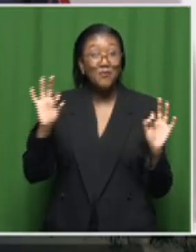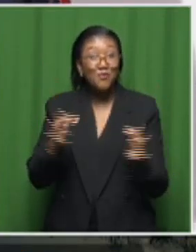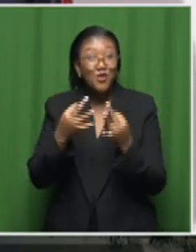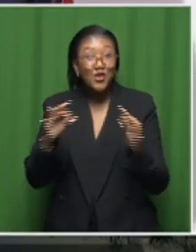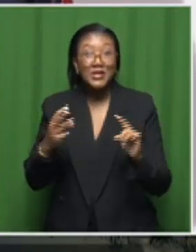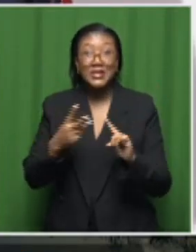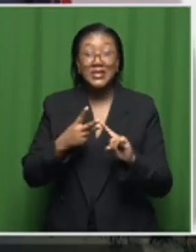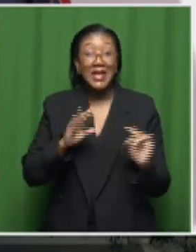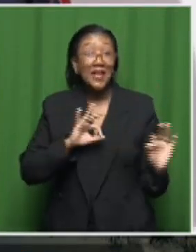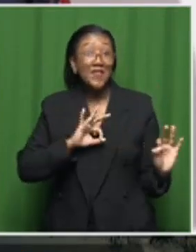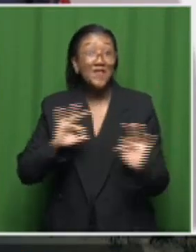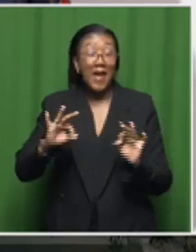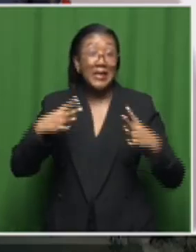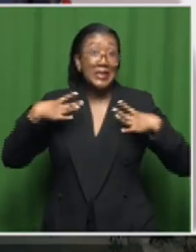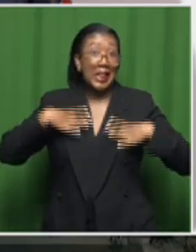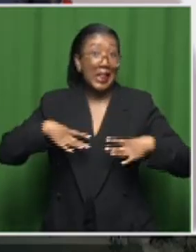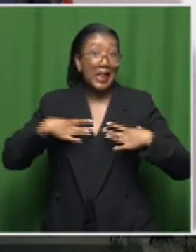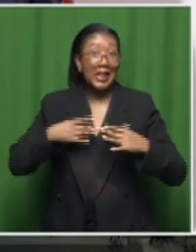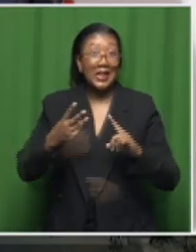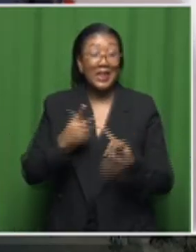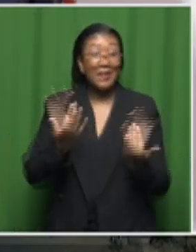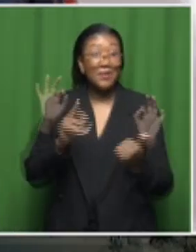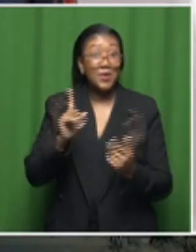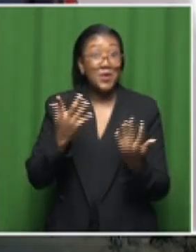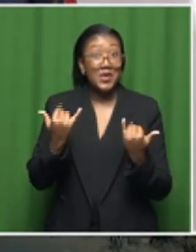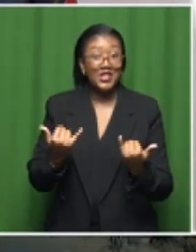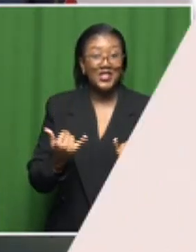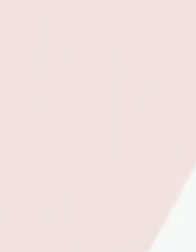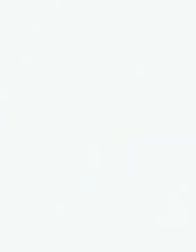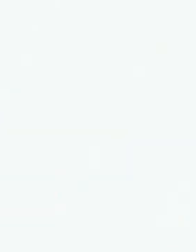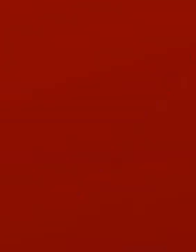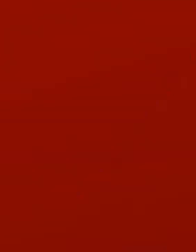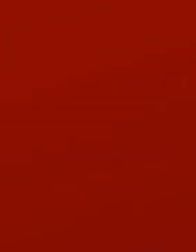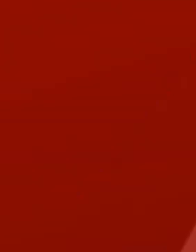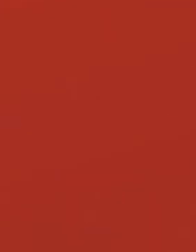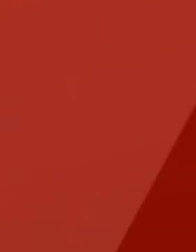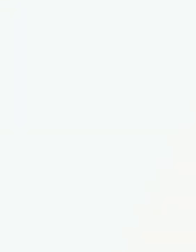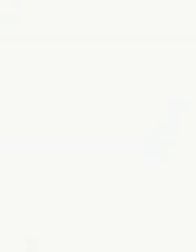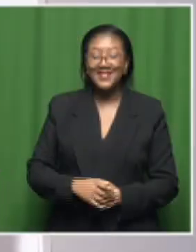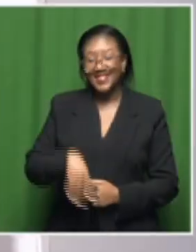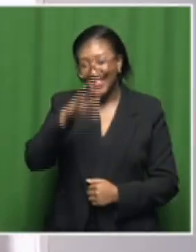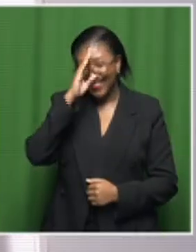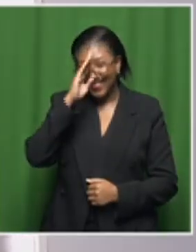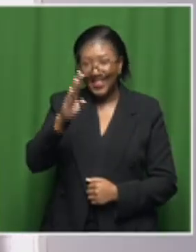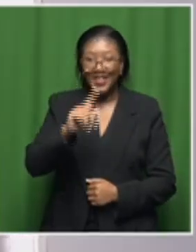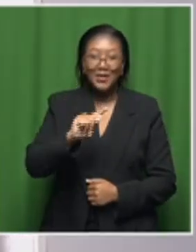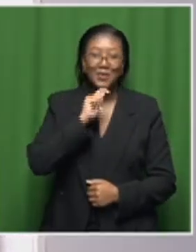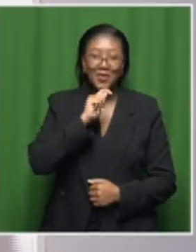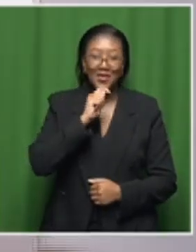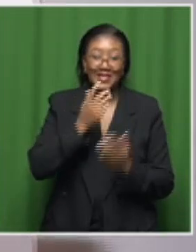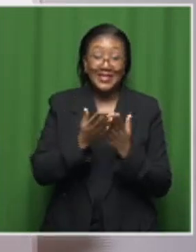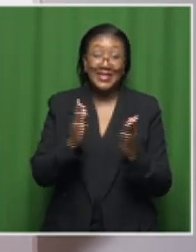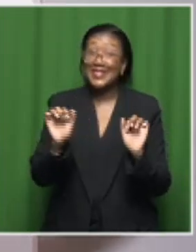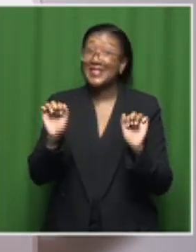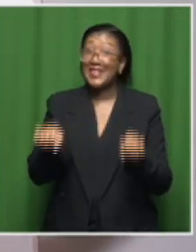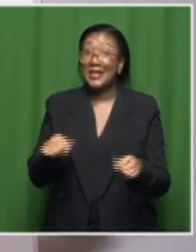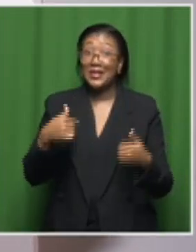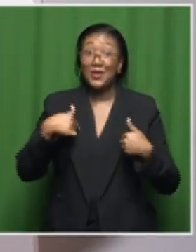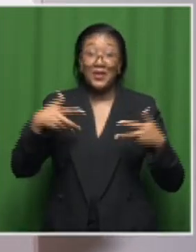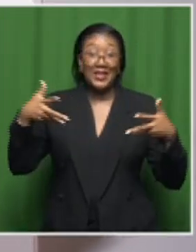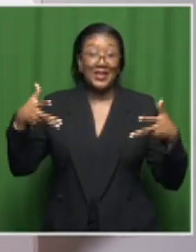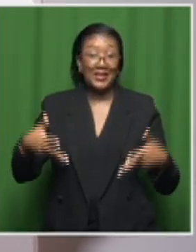fashion galore. What can we expect for this year's edition? A very, very good morning to you, Liesl. And yes, indeed, here we are